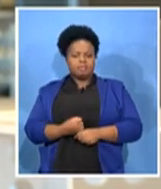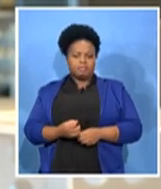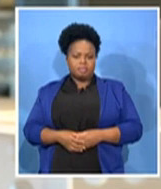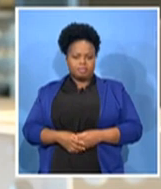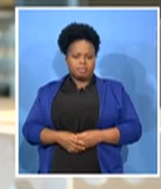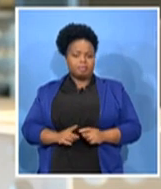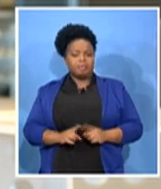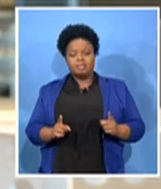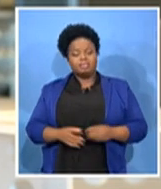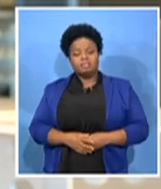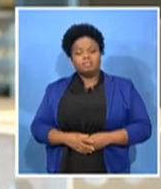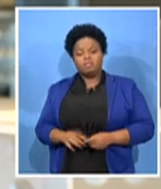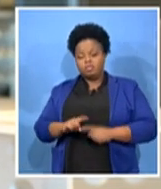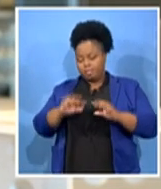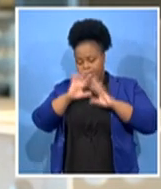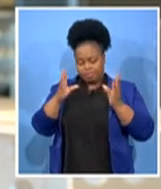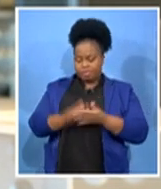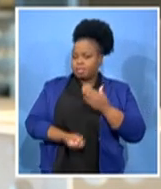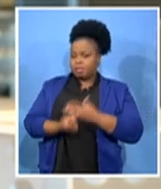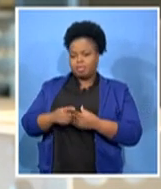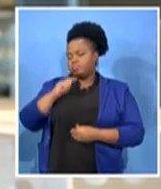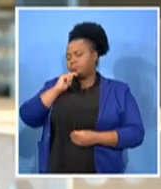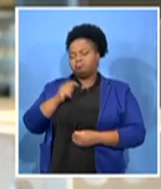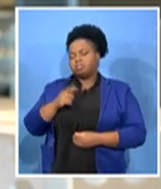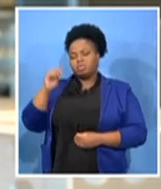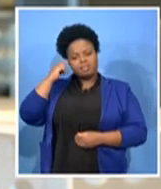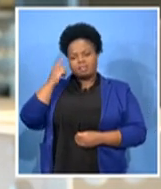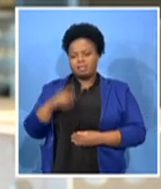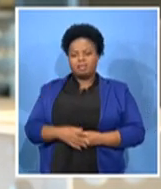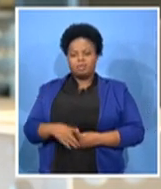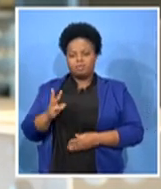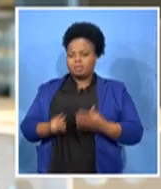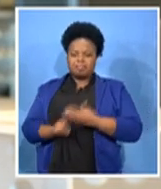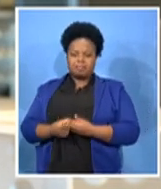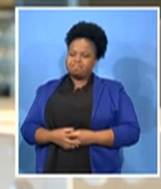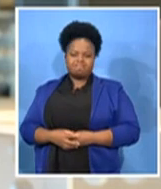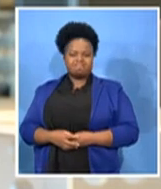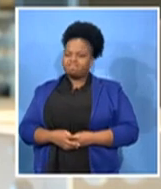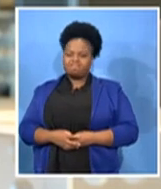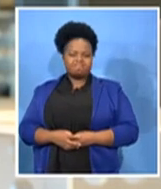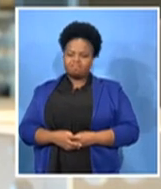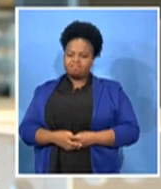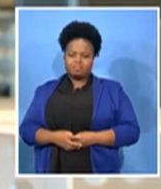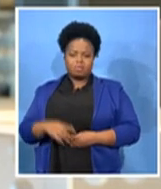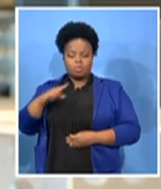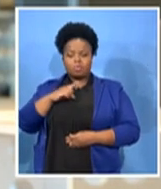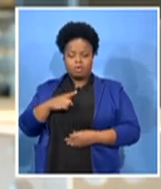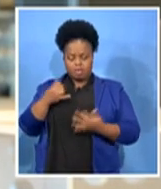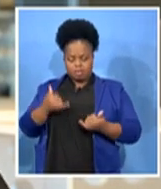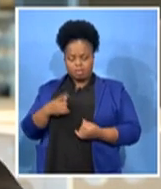I honestly don't think it will happen. I mean, we are currently going through a second wave,